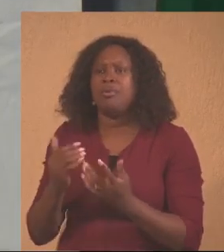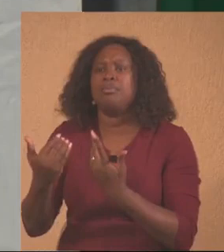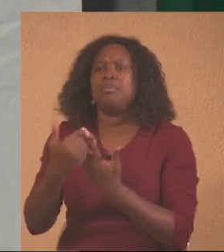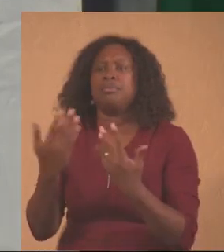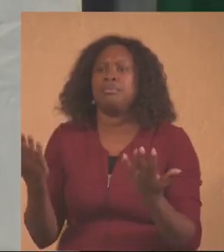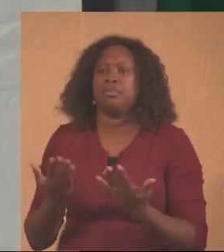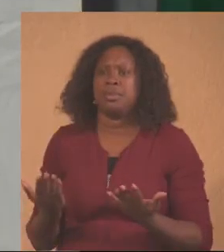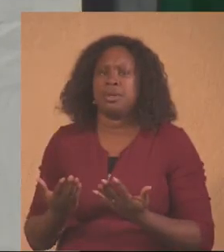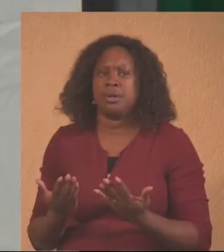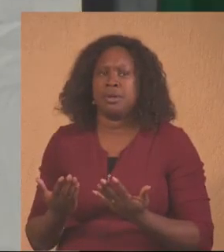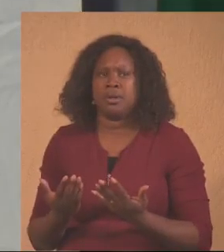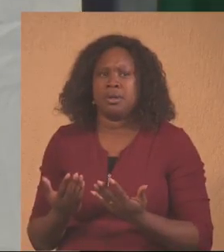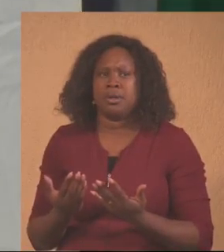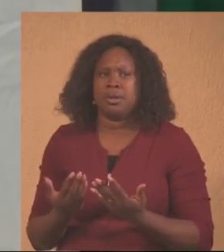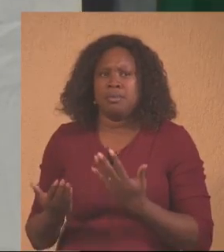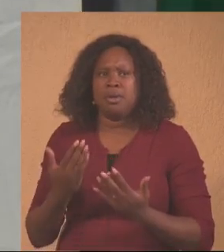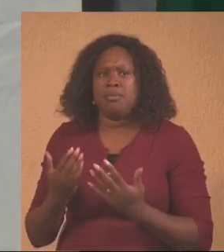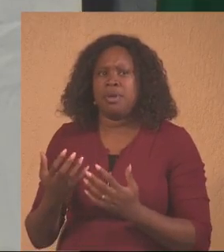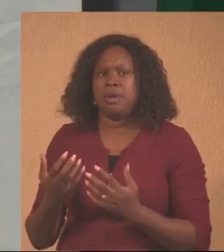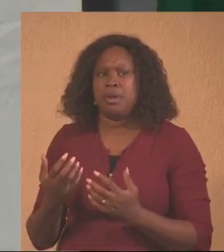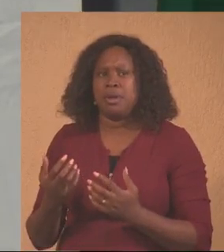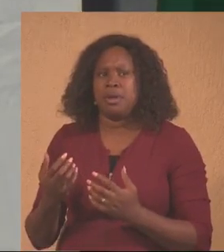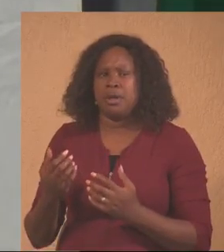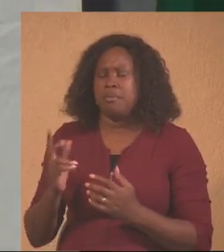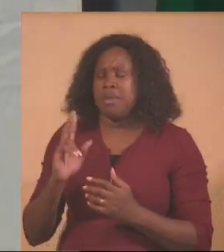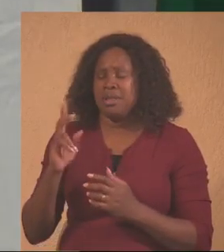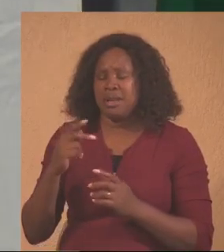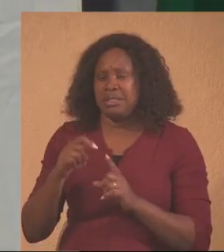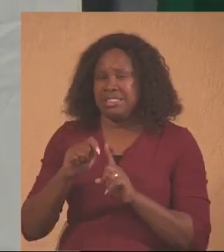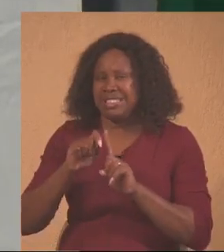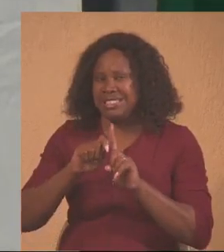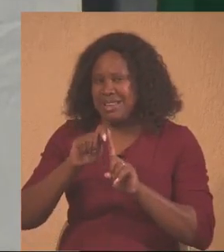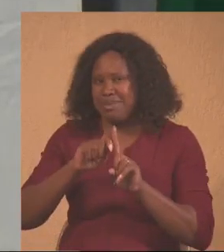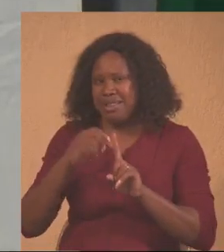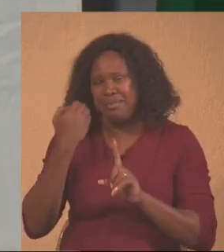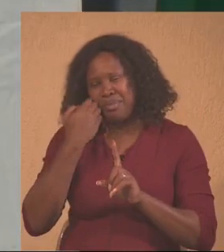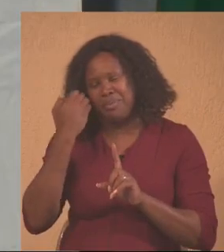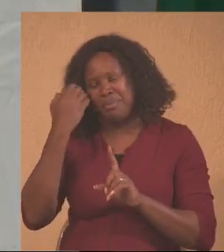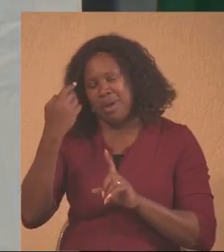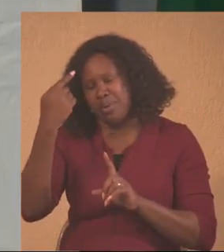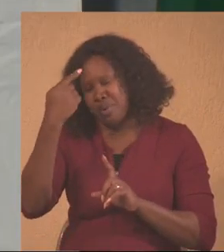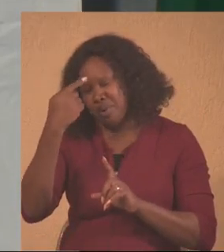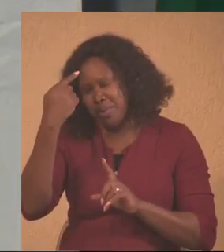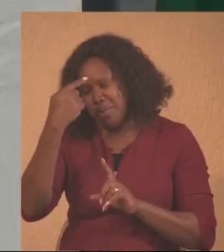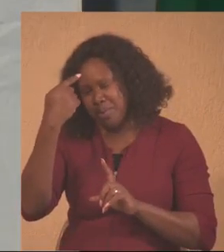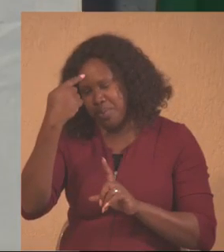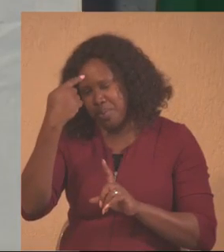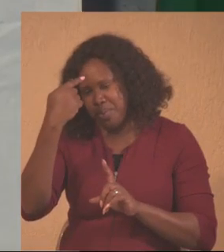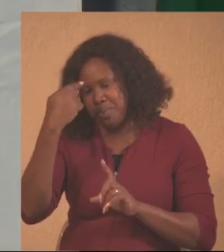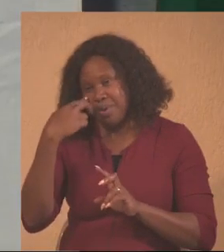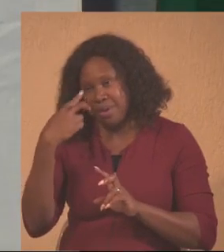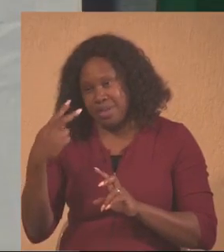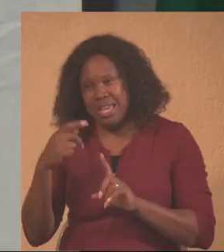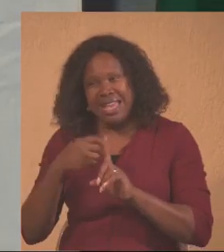a thermoscanner where the person's temperature is taken, or we are using a thermogun also to measure